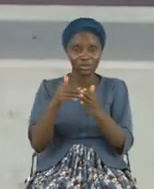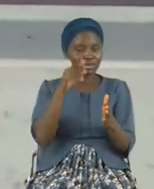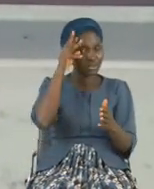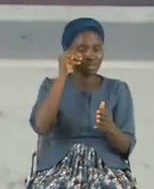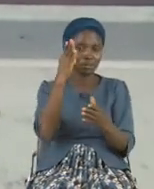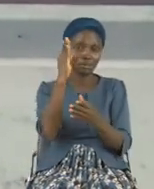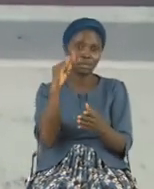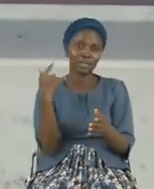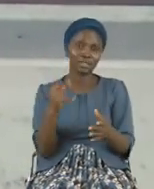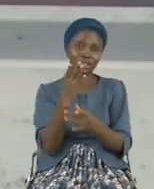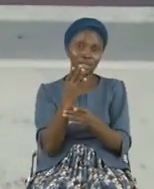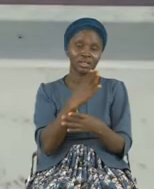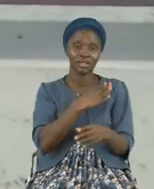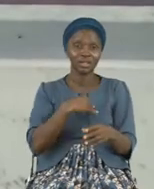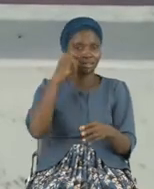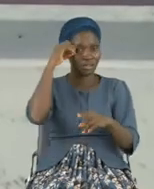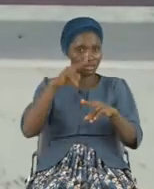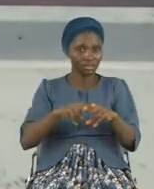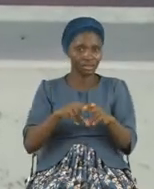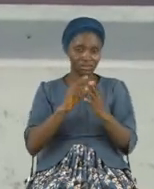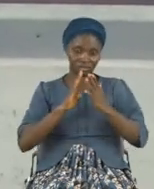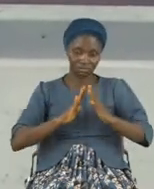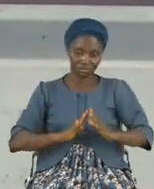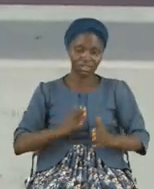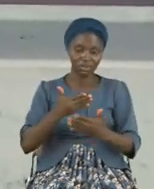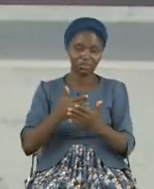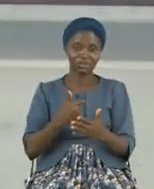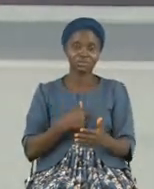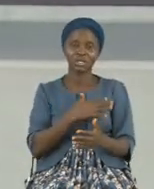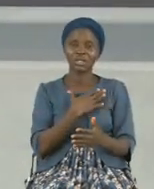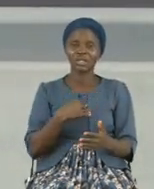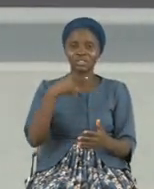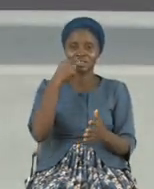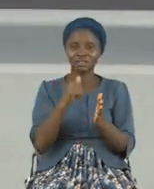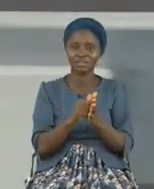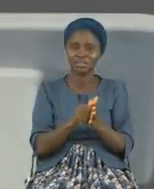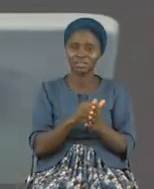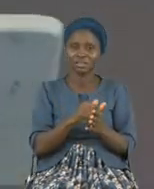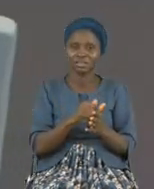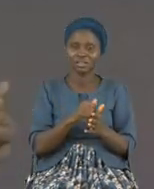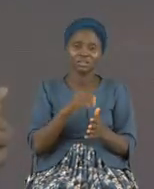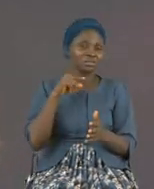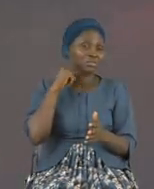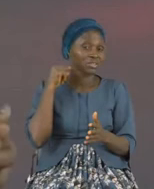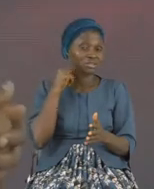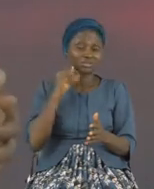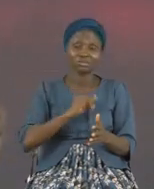down gently before me. And he said, Pastor, I need prayer. I'm dying. I'm